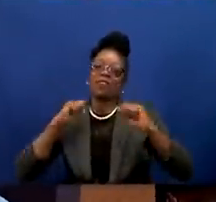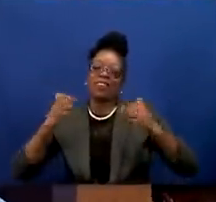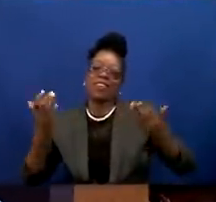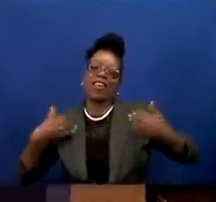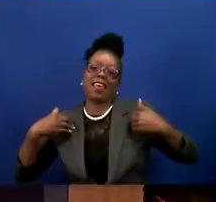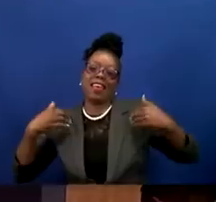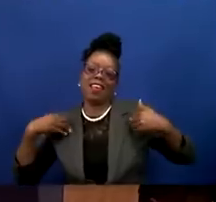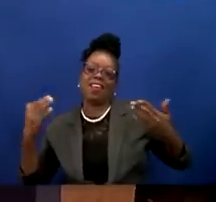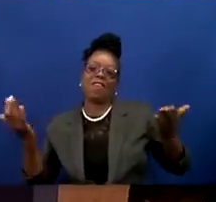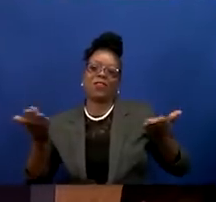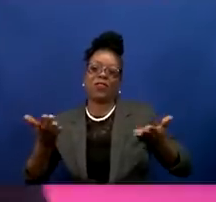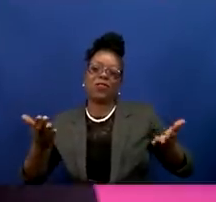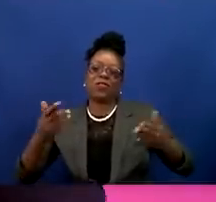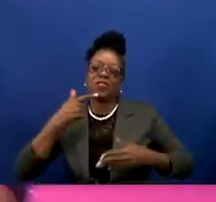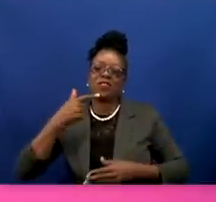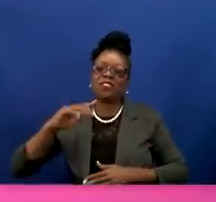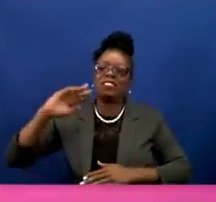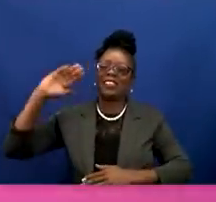say